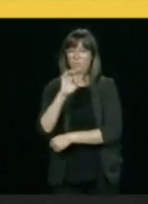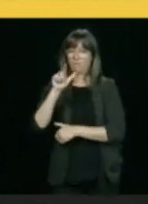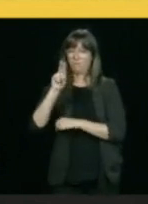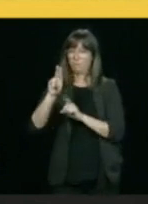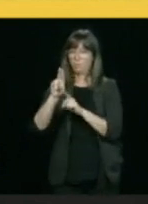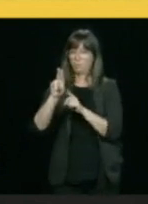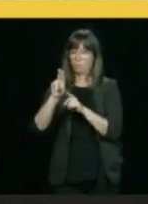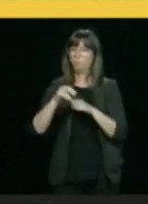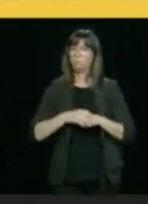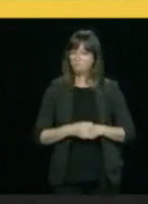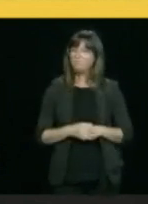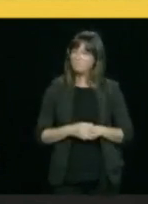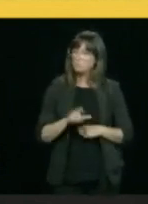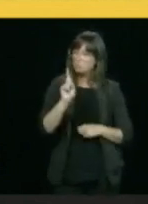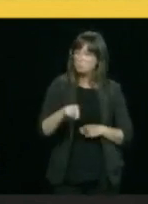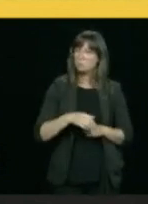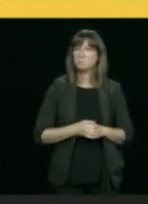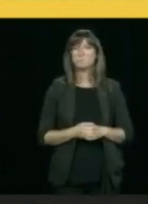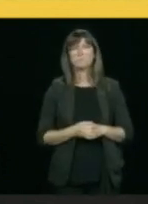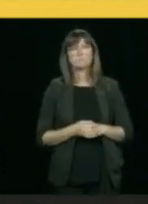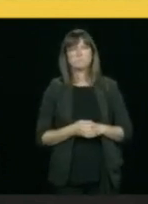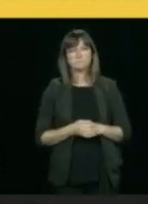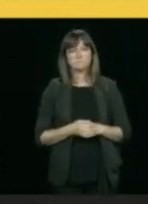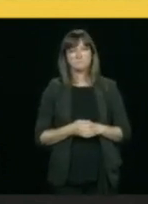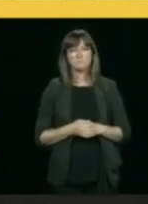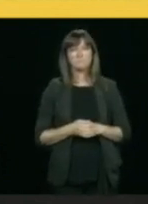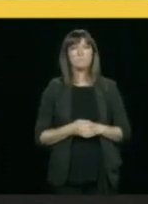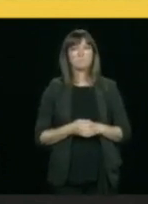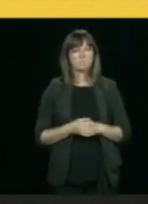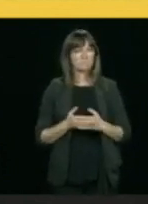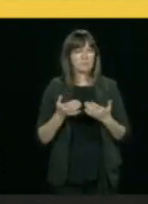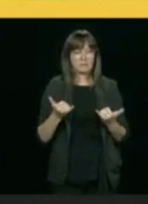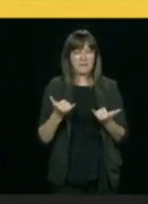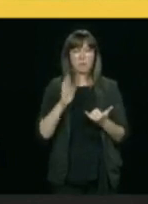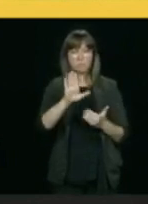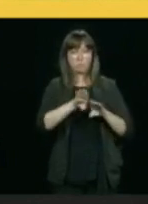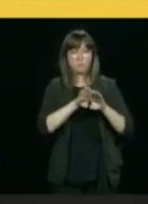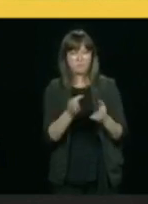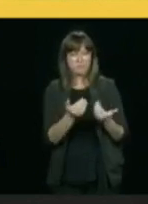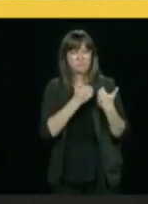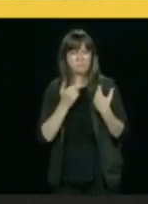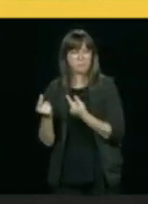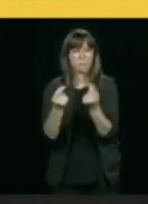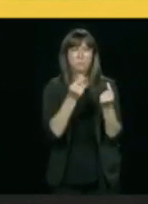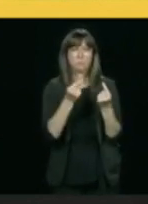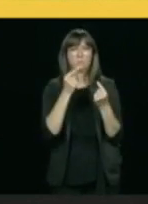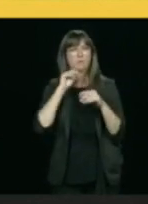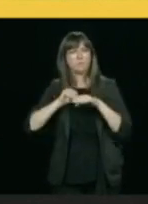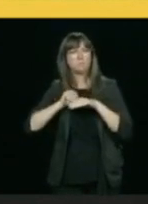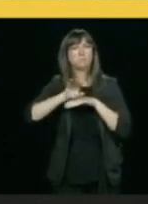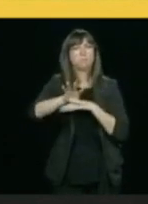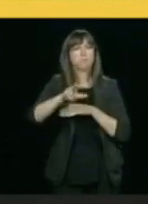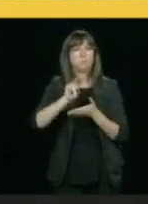Les gestes qu'on pose aujourd'hui, our actions today will make all the difference in what happens 2 weeks or 2 months from